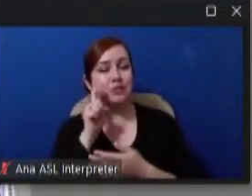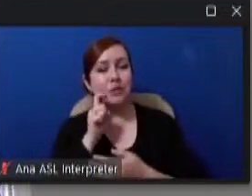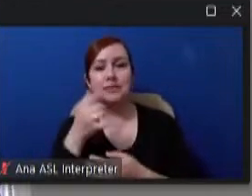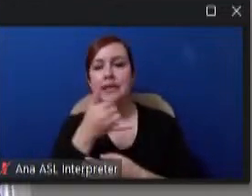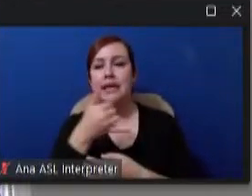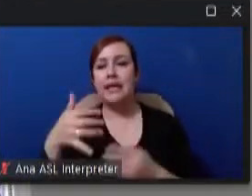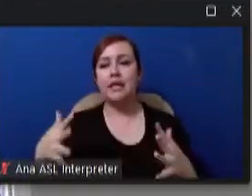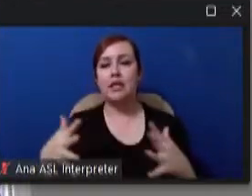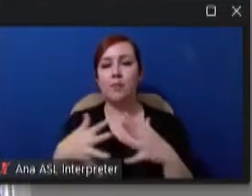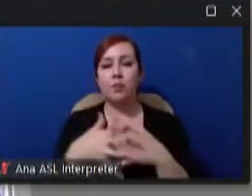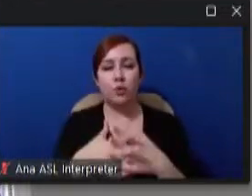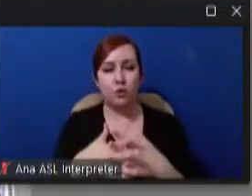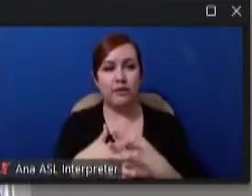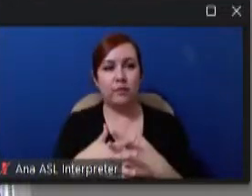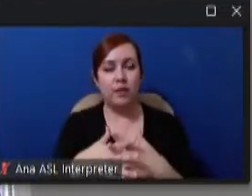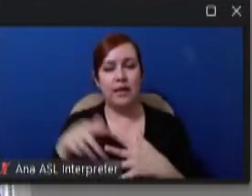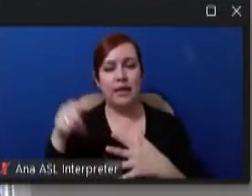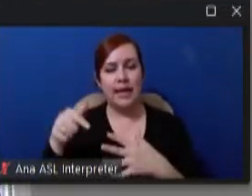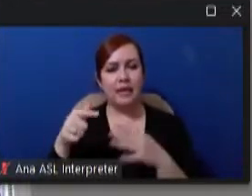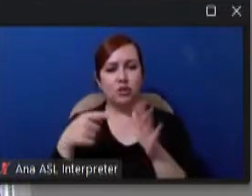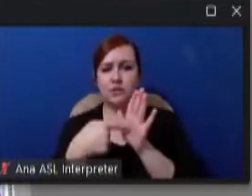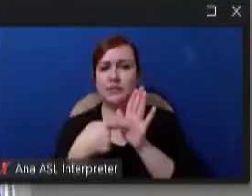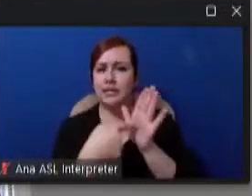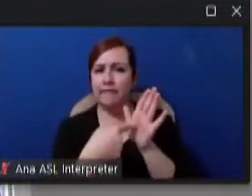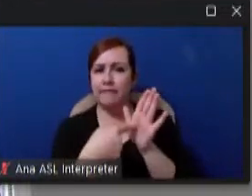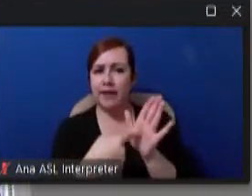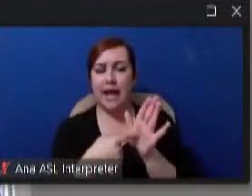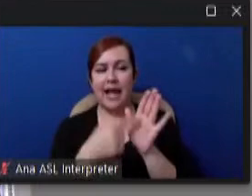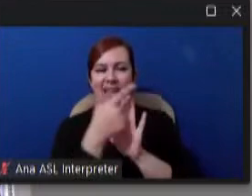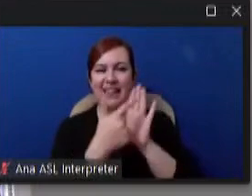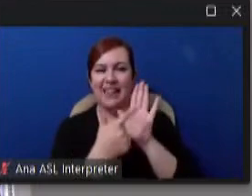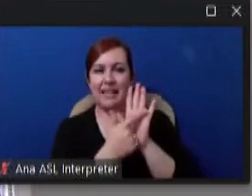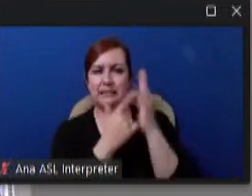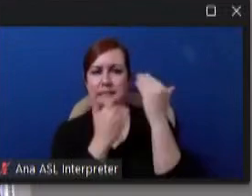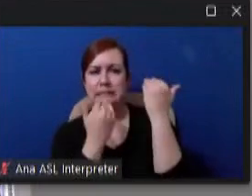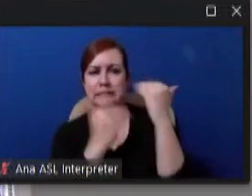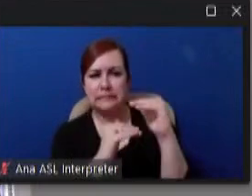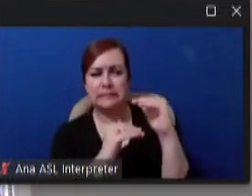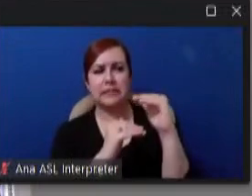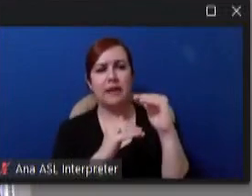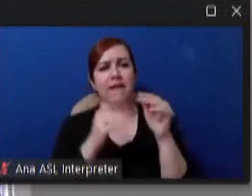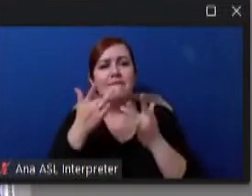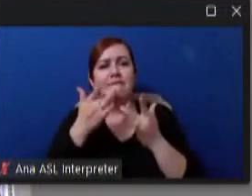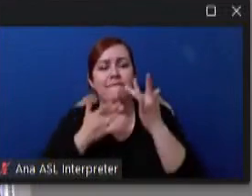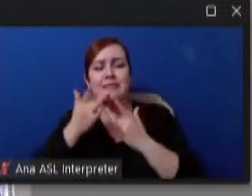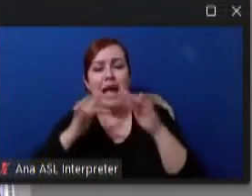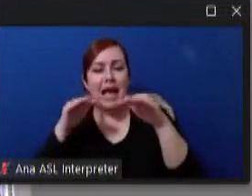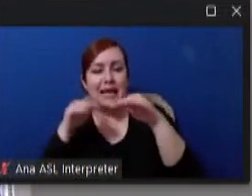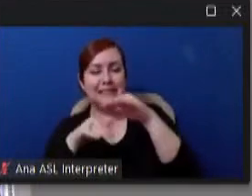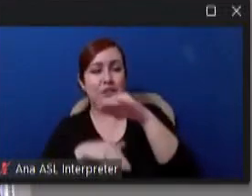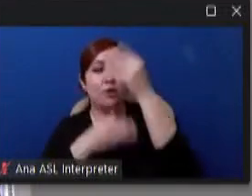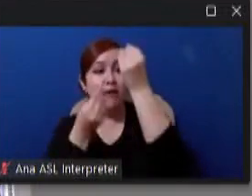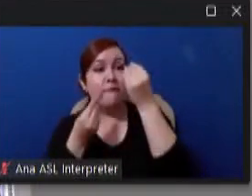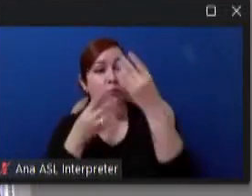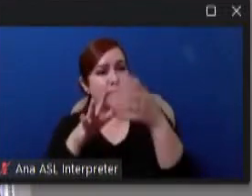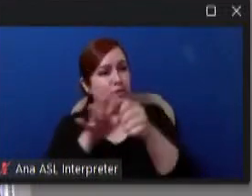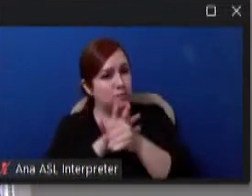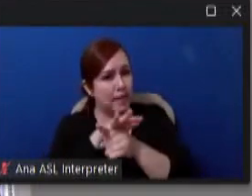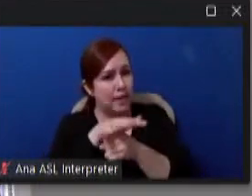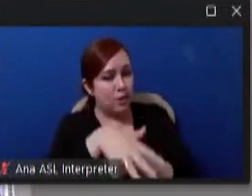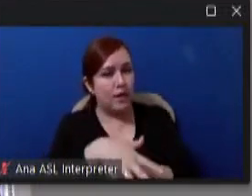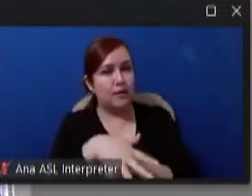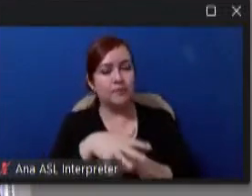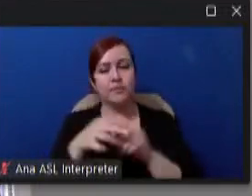health, particularly sexual and reproductive health. There are restrictive laws, a lack of access